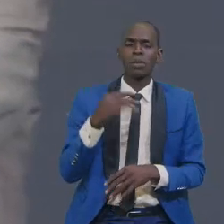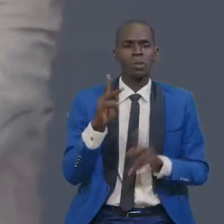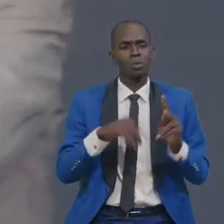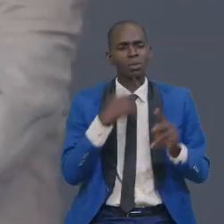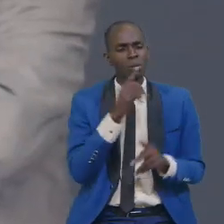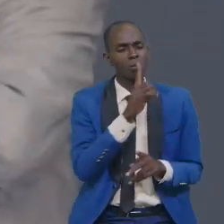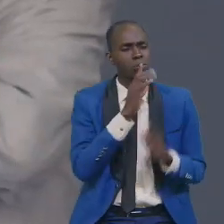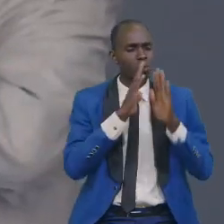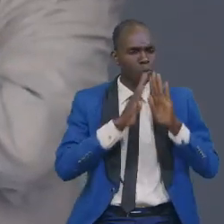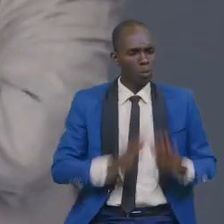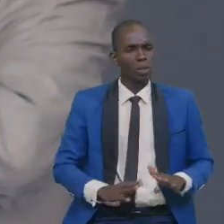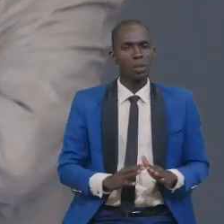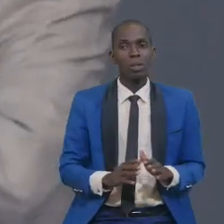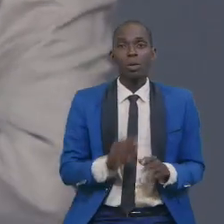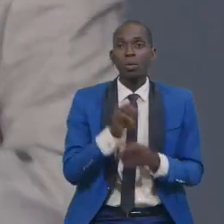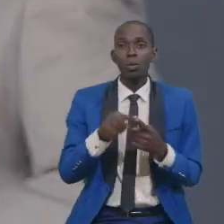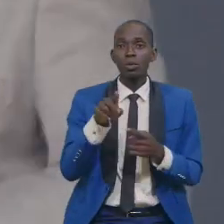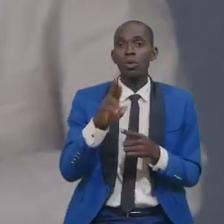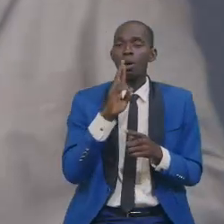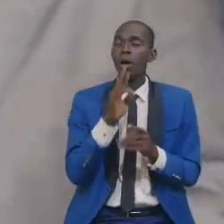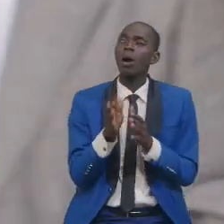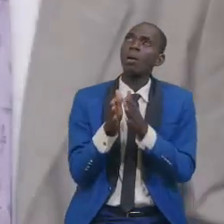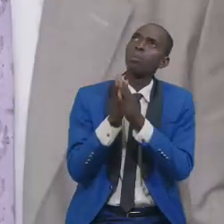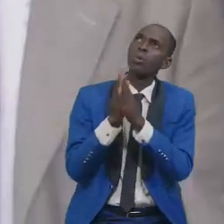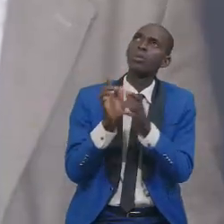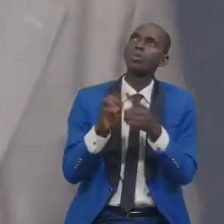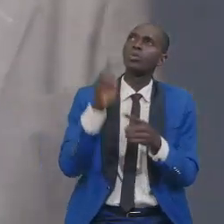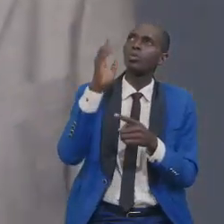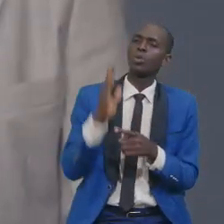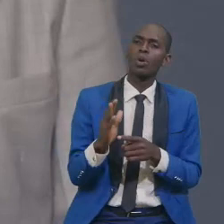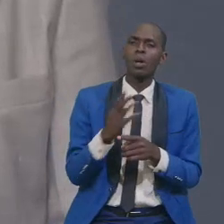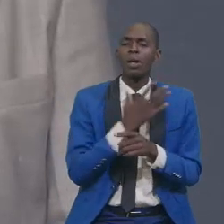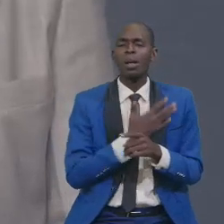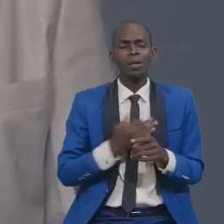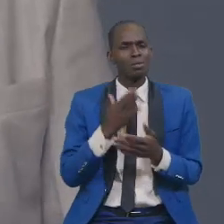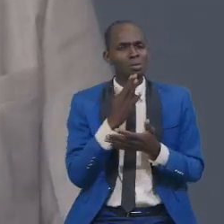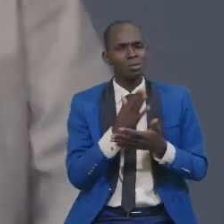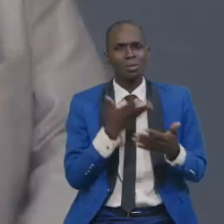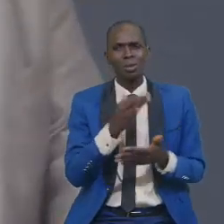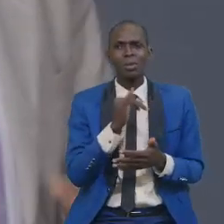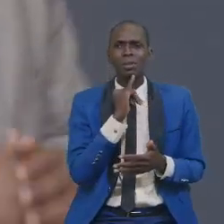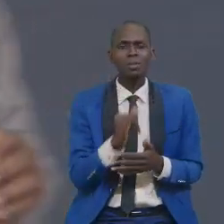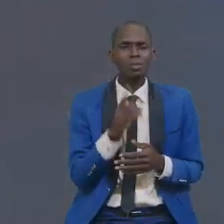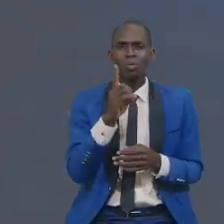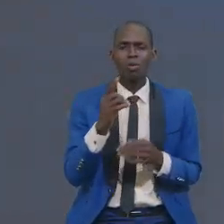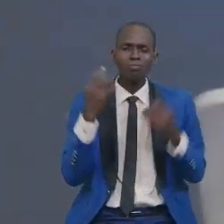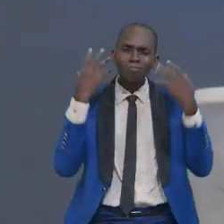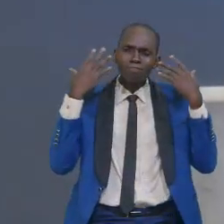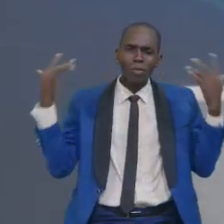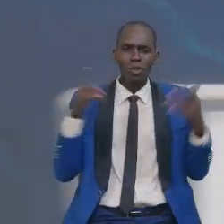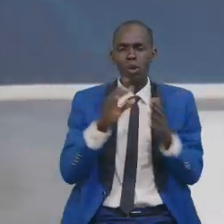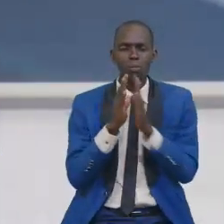you have something deep you are asking for there's not extremely extraneous noise that is coming